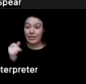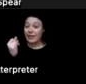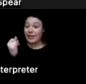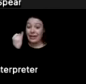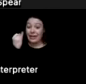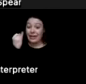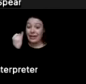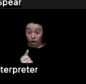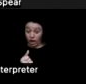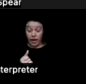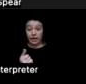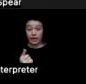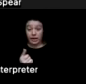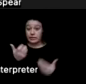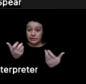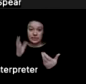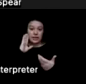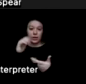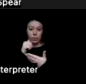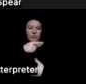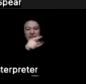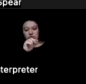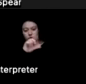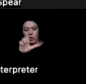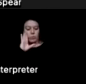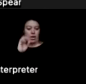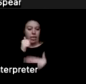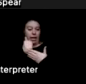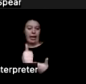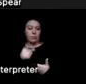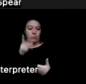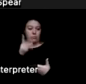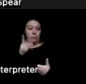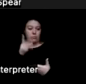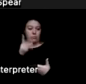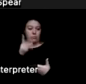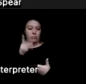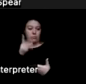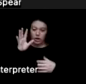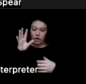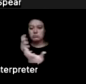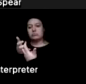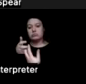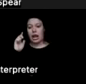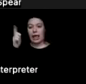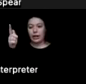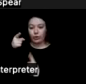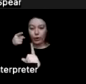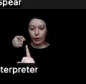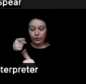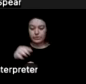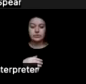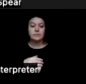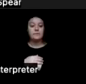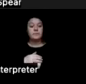align those things. And the final piece, which I think is really, really important, is that it provides kind